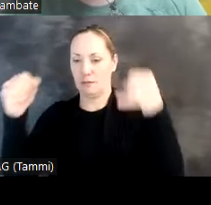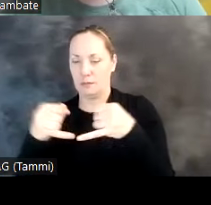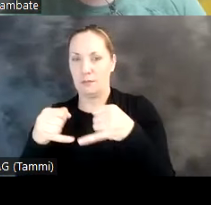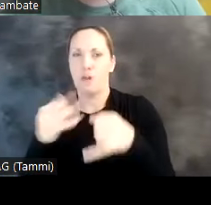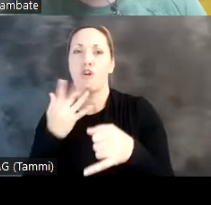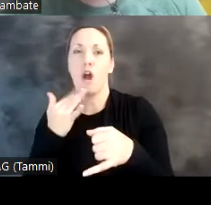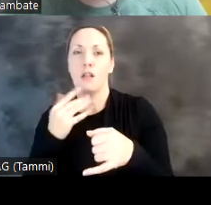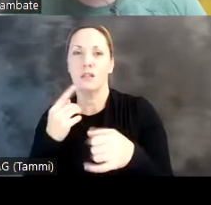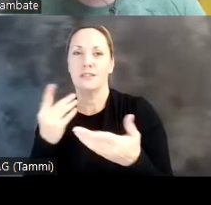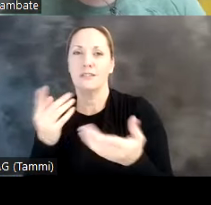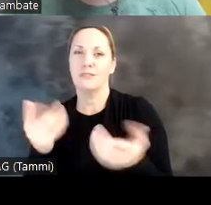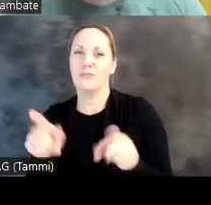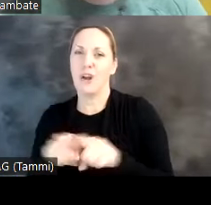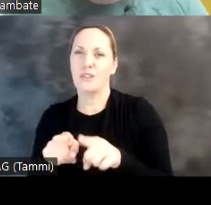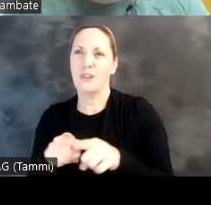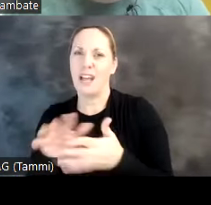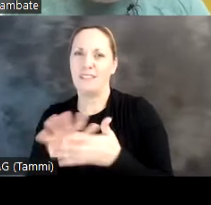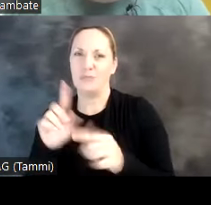of same color.